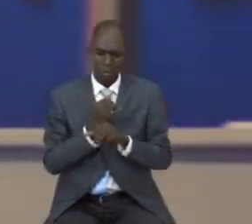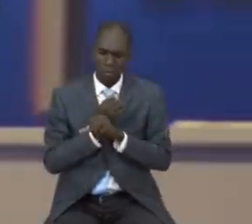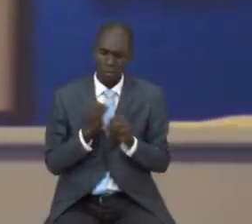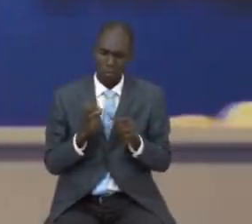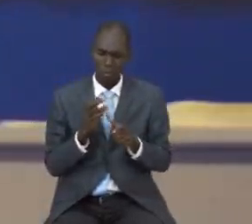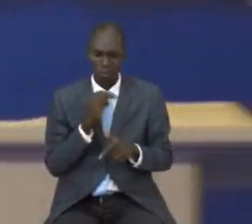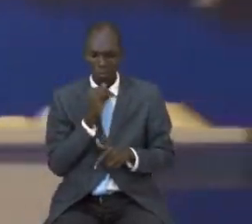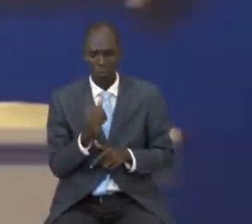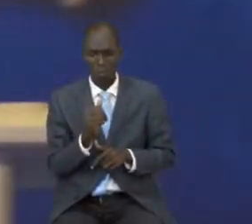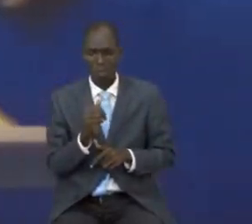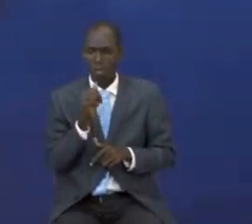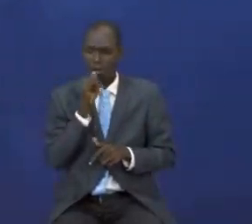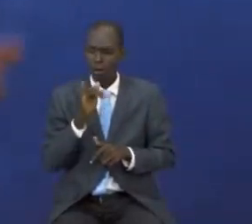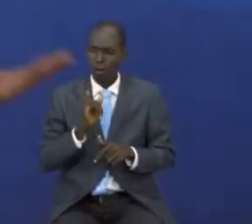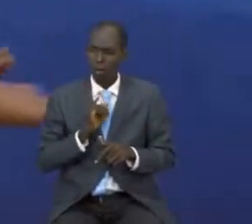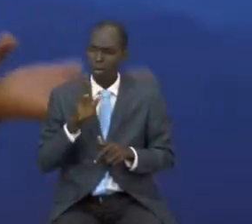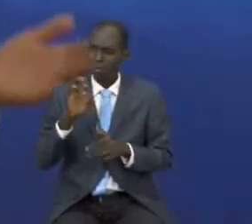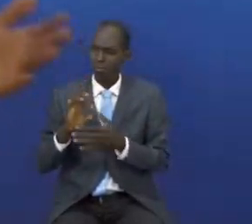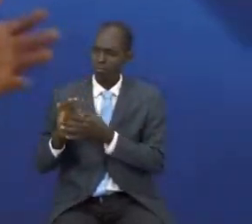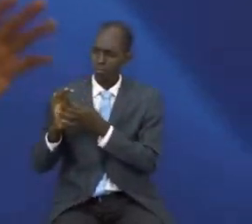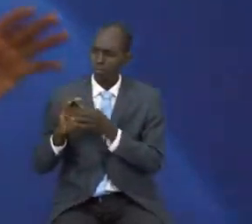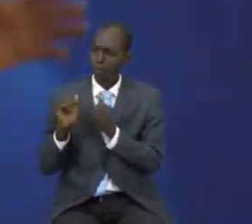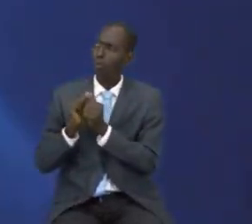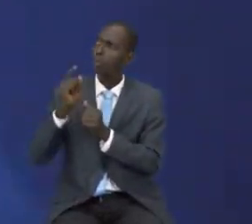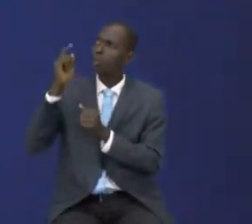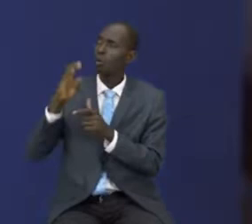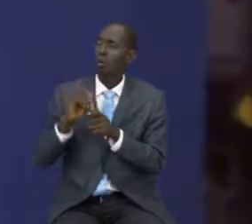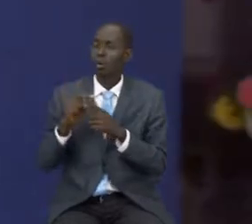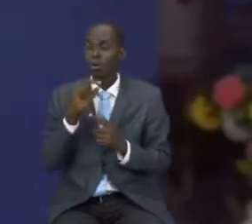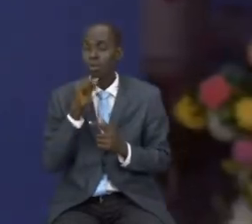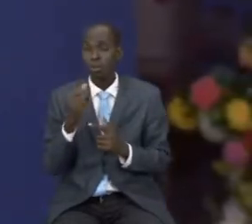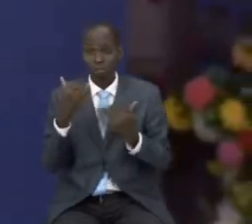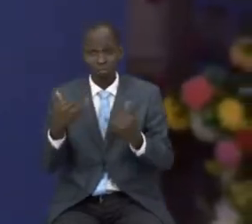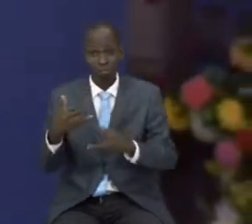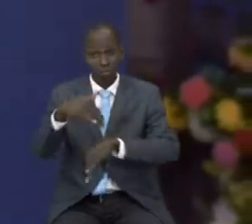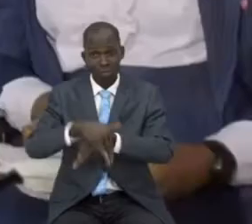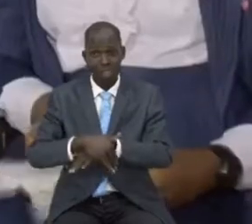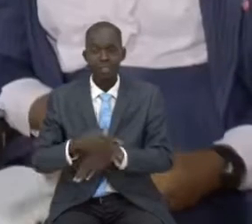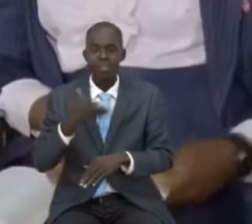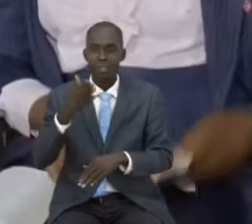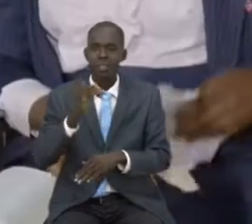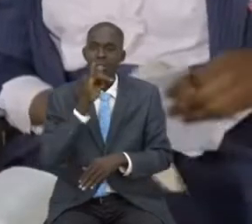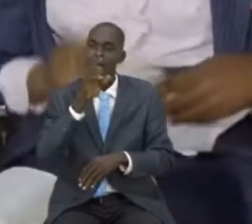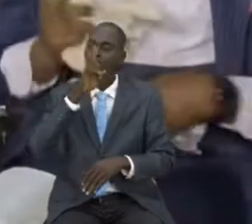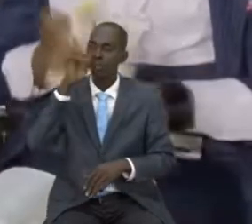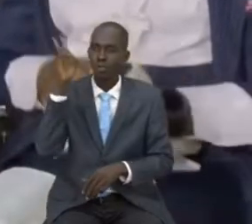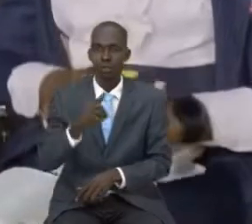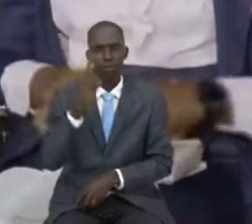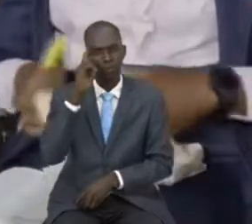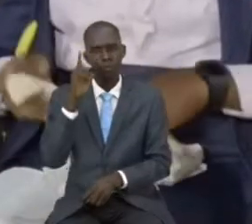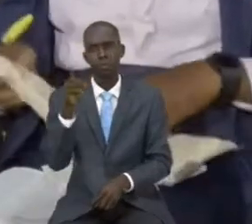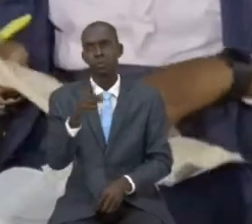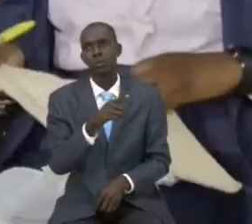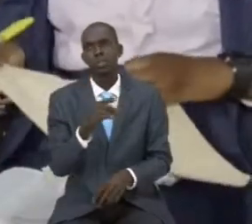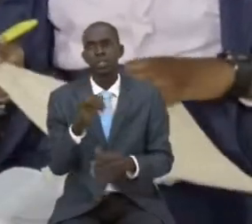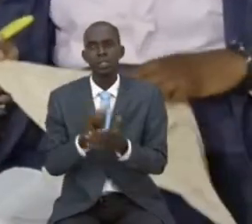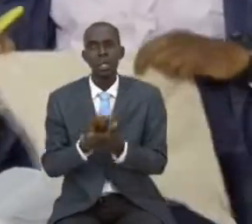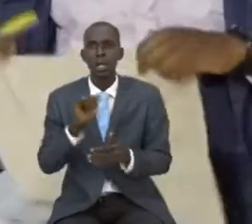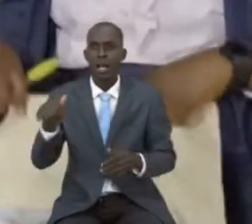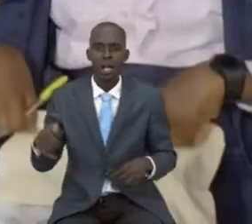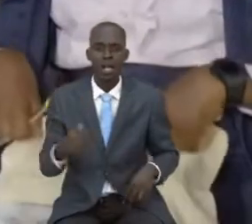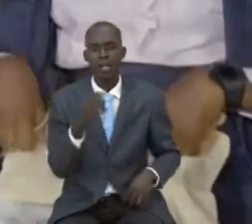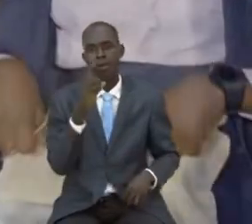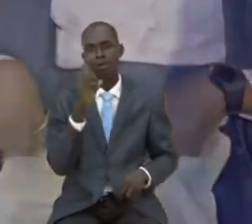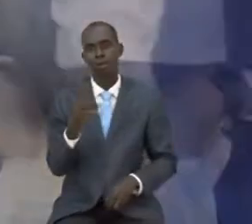God? Am I not reconciled to God? Tonight, assurance has come that whosoever